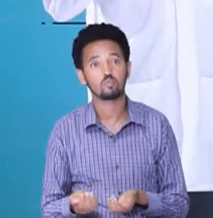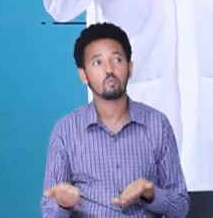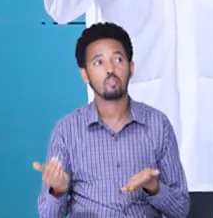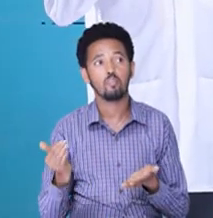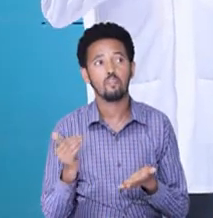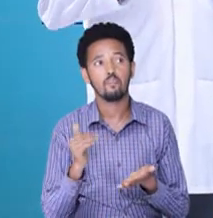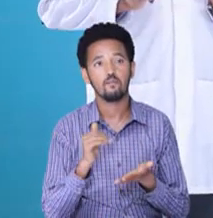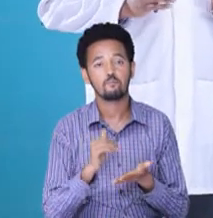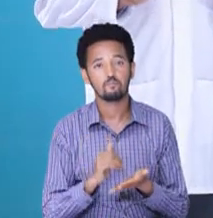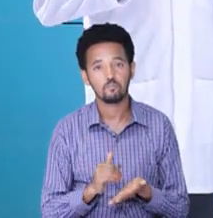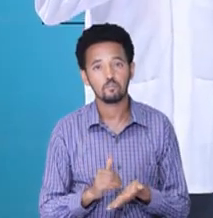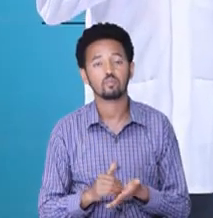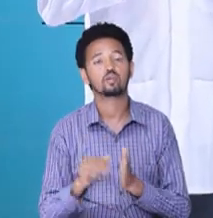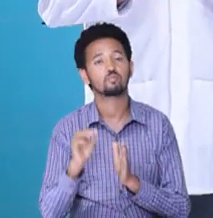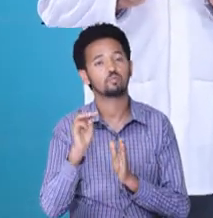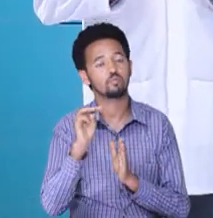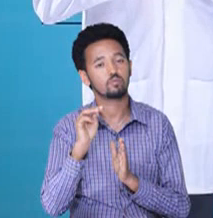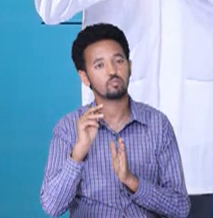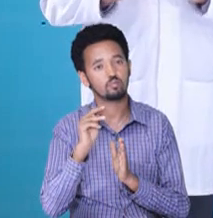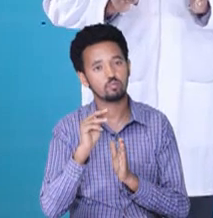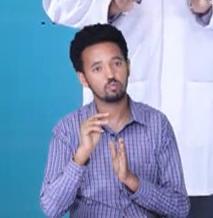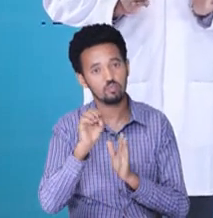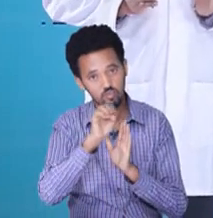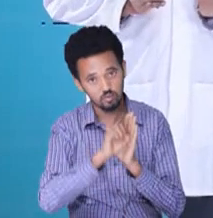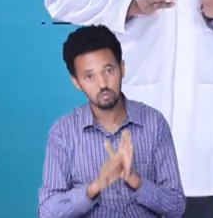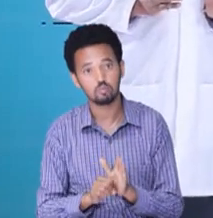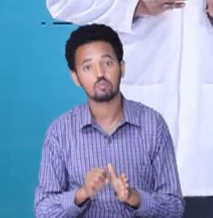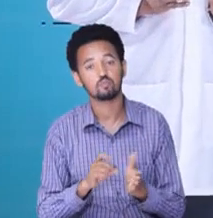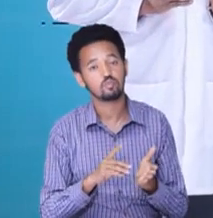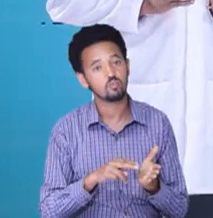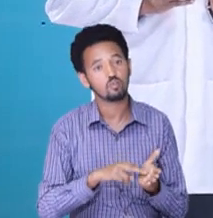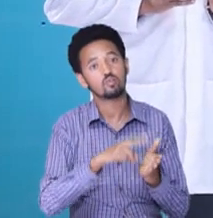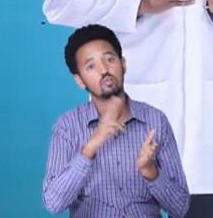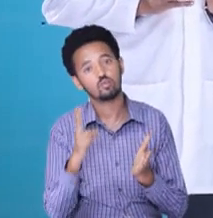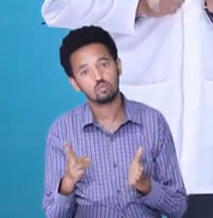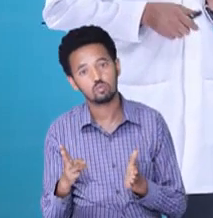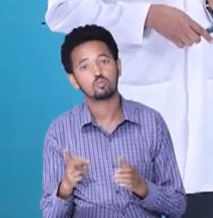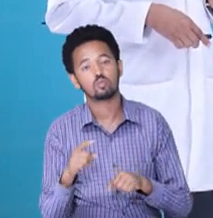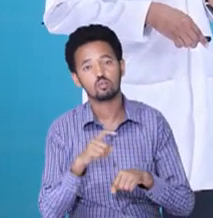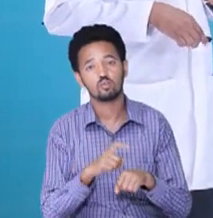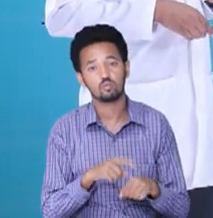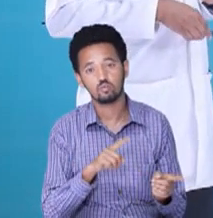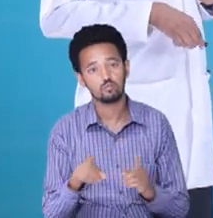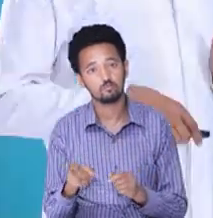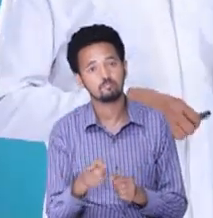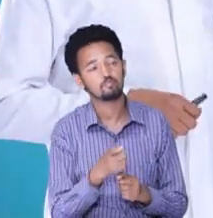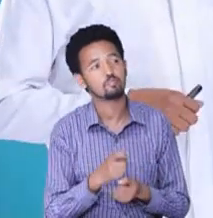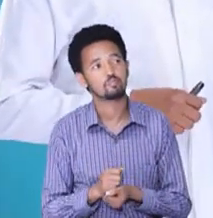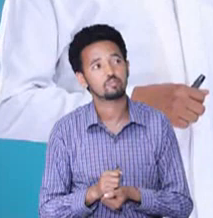On September 1792, France declared a republic.